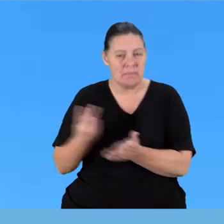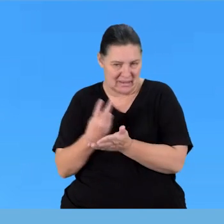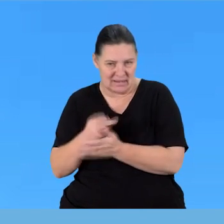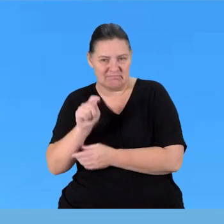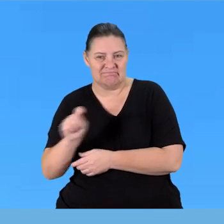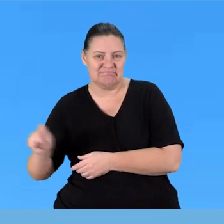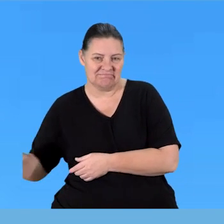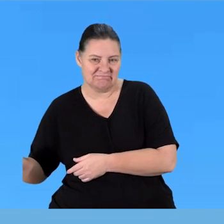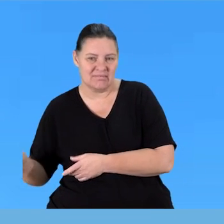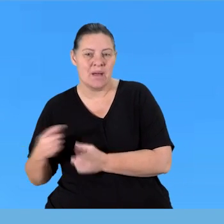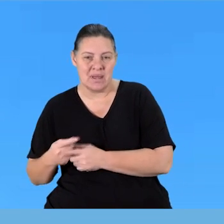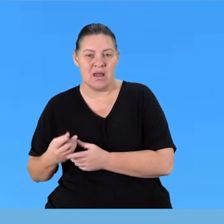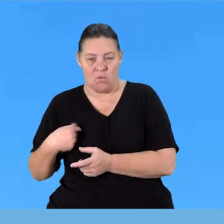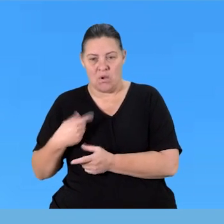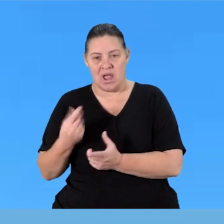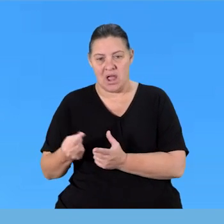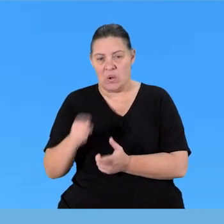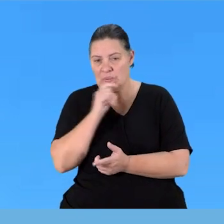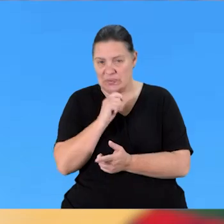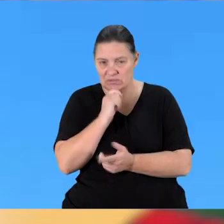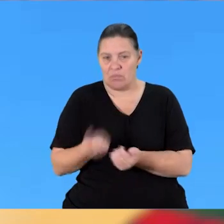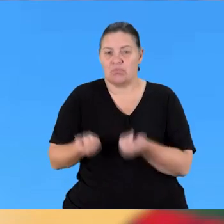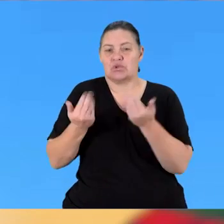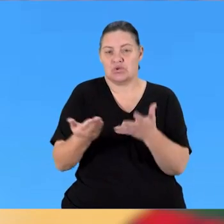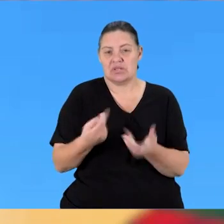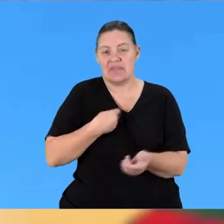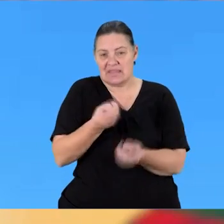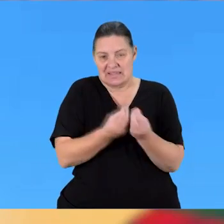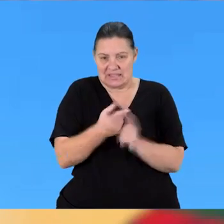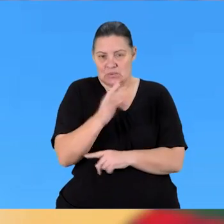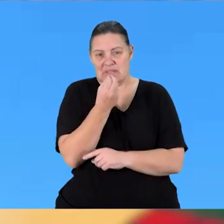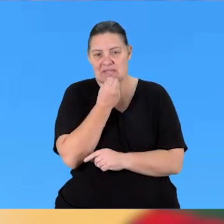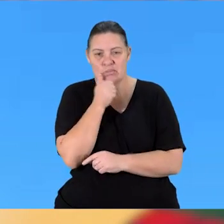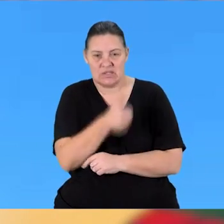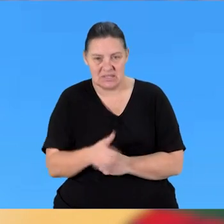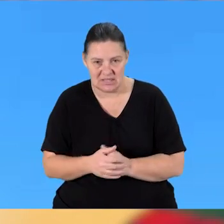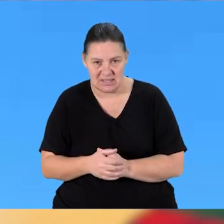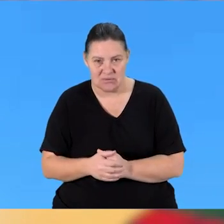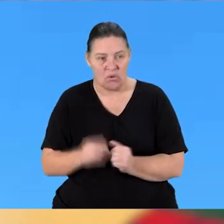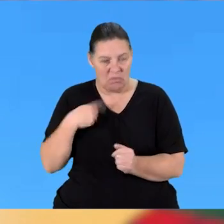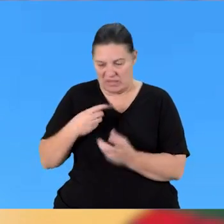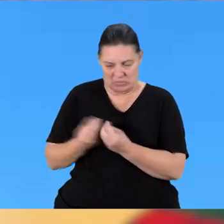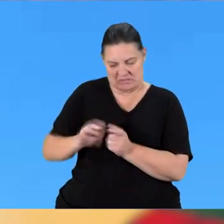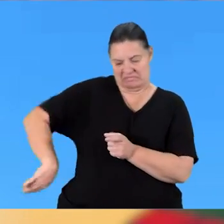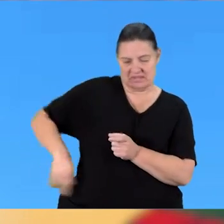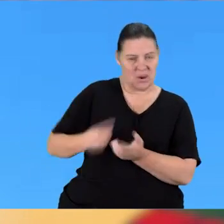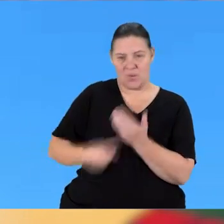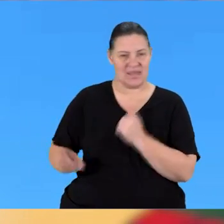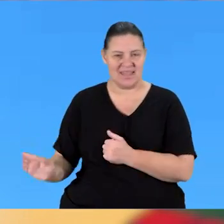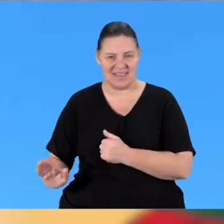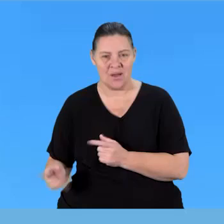milk products. So that particular reaction of fermentation can also produce these things that we eat. It's not only the unwanted